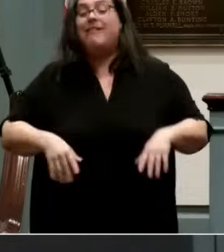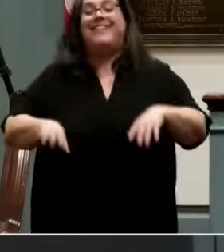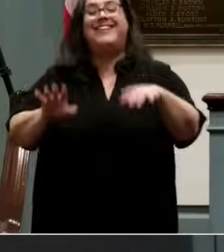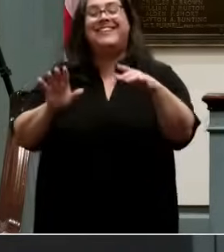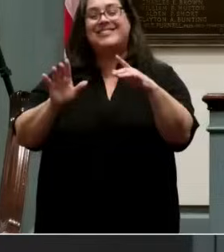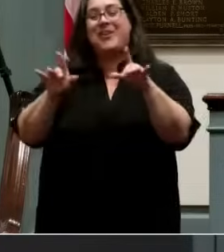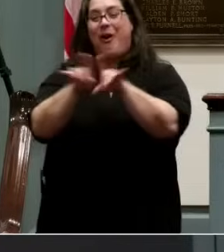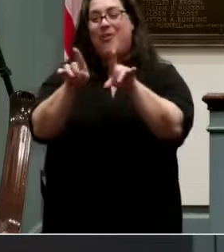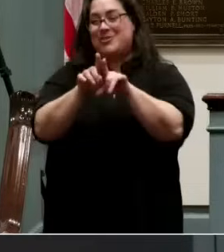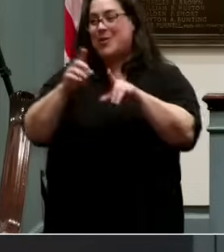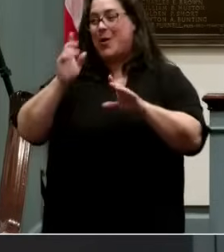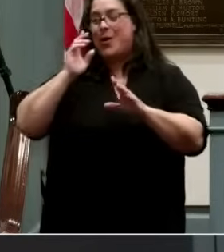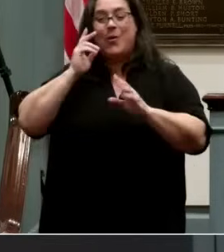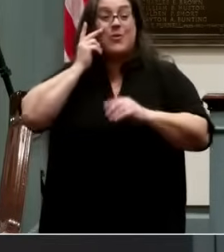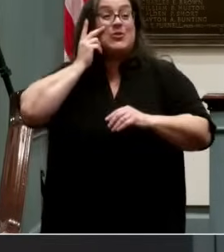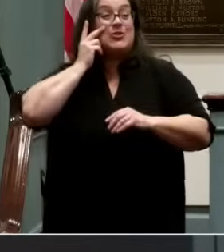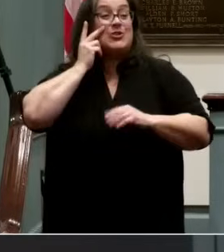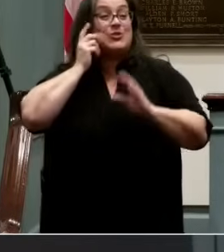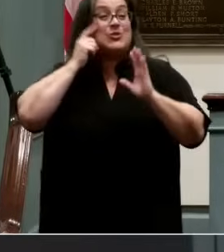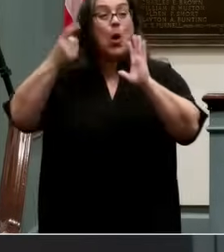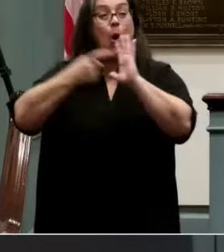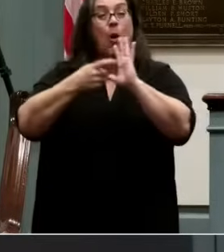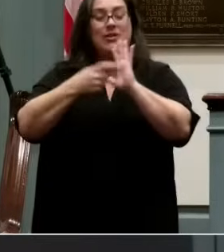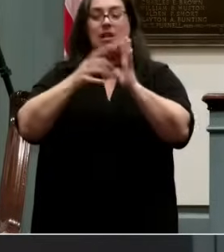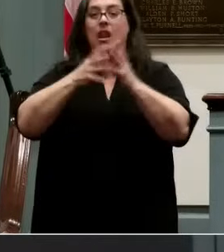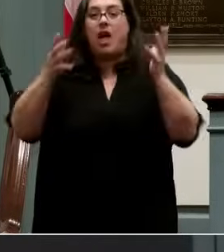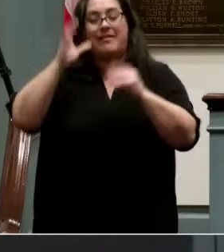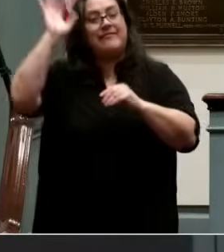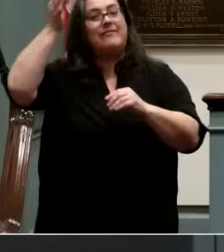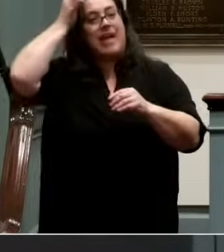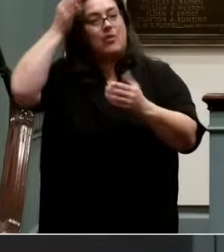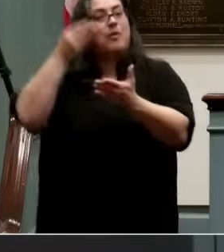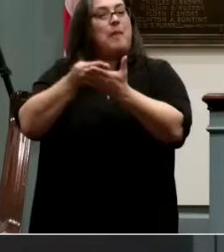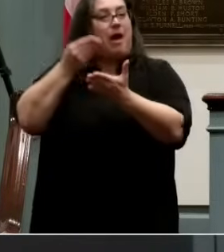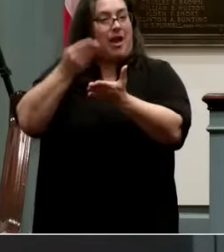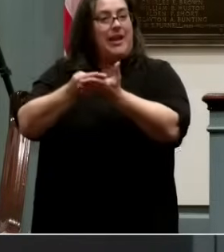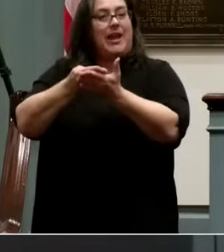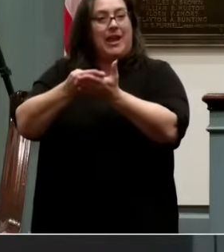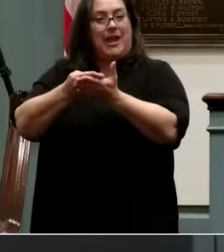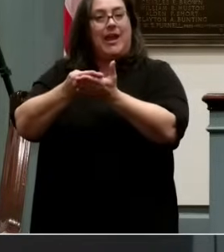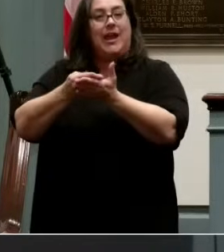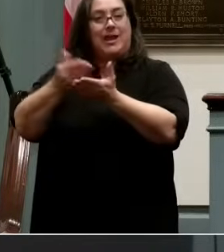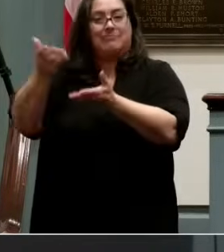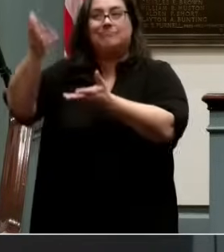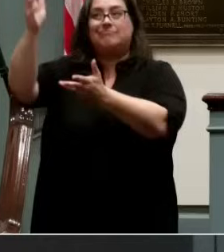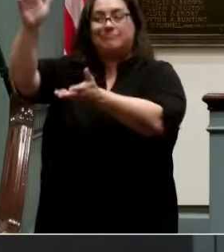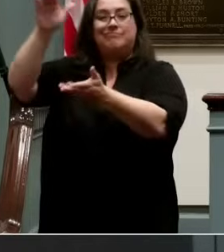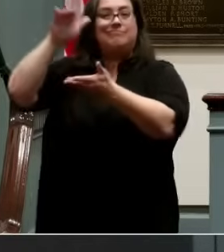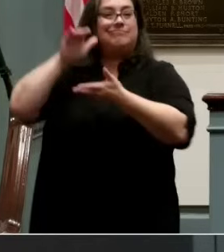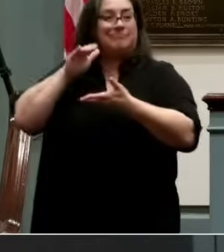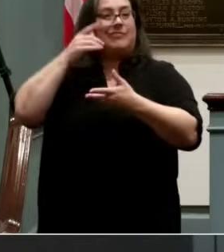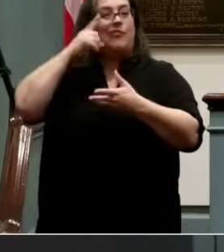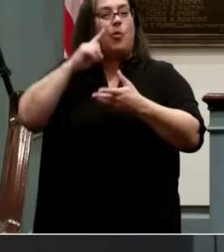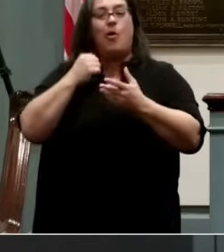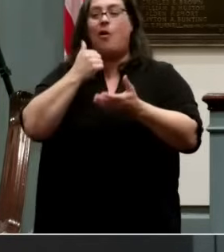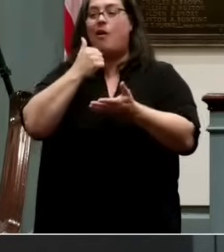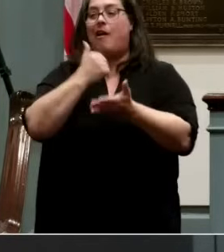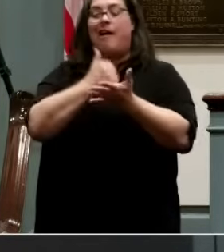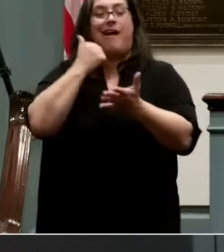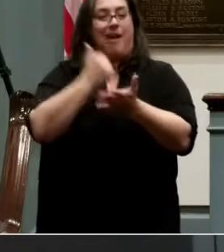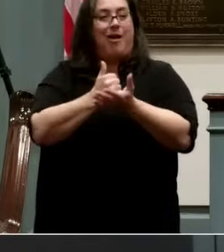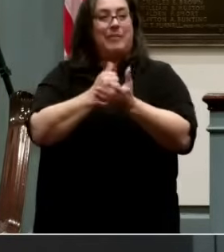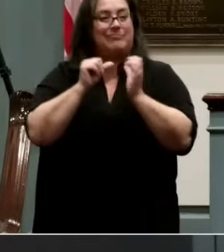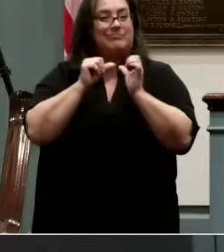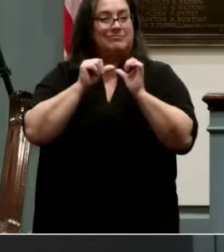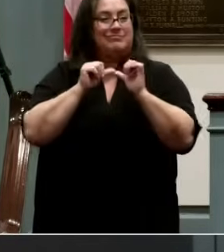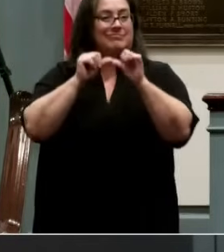We've also seen a significant influx of federal dollars that will help us build on this progress. With the support of the American